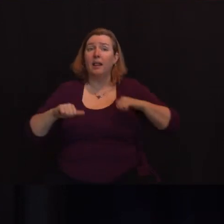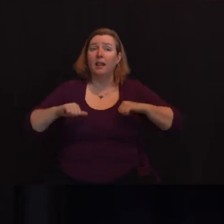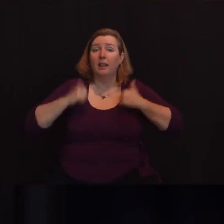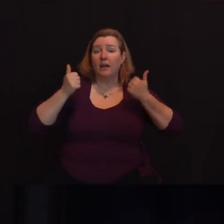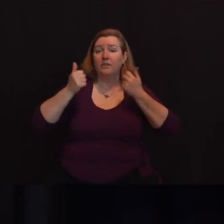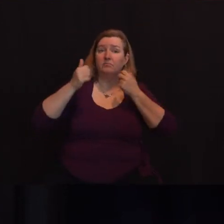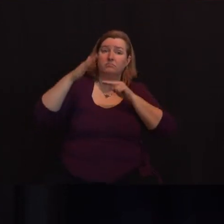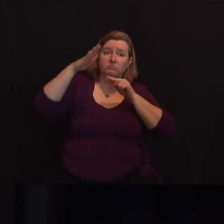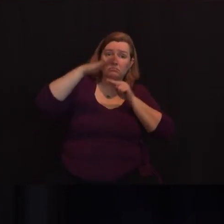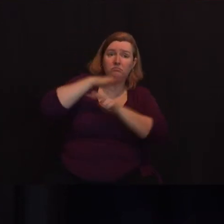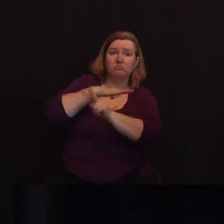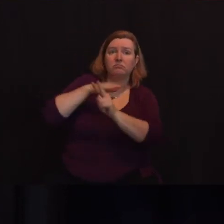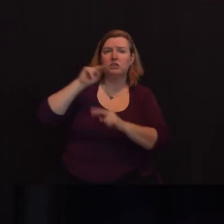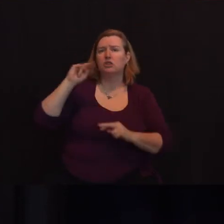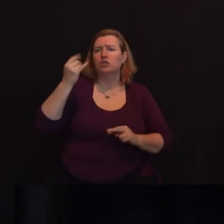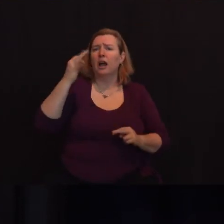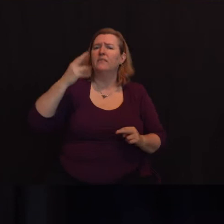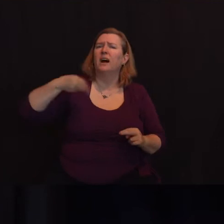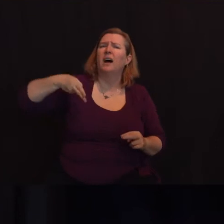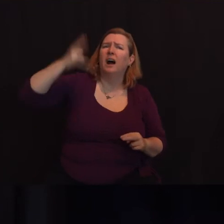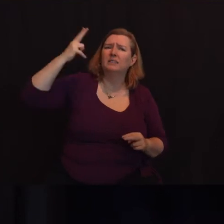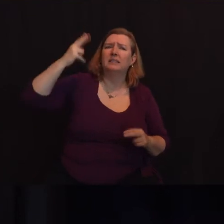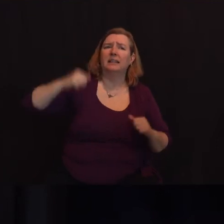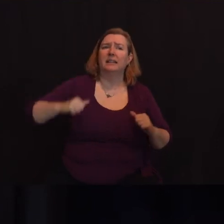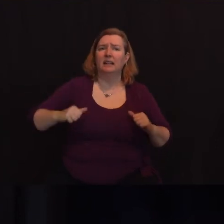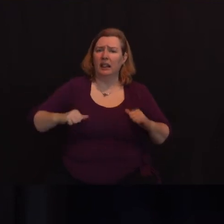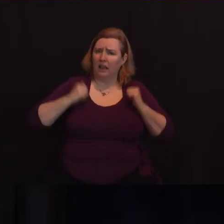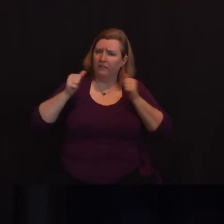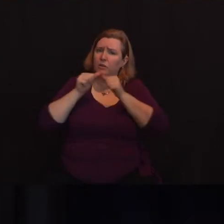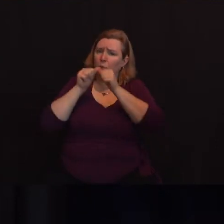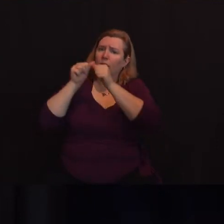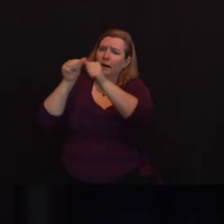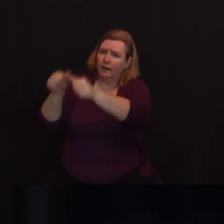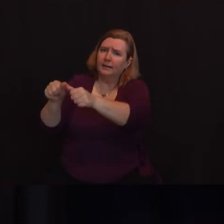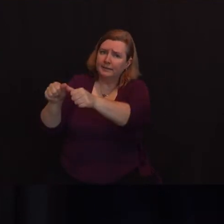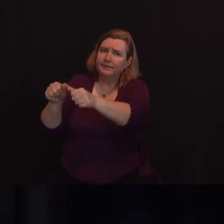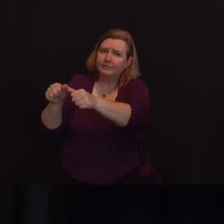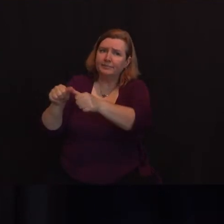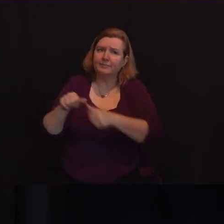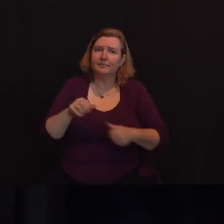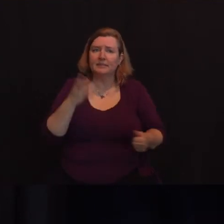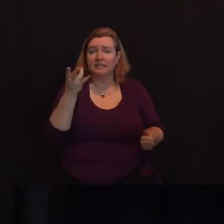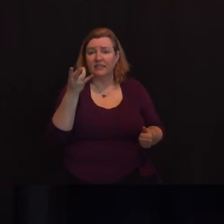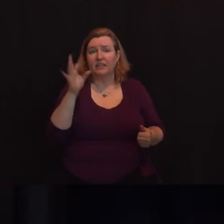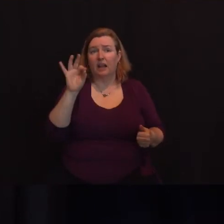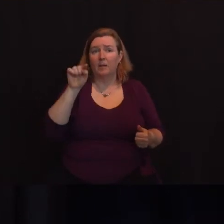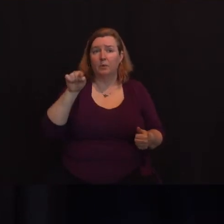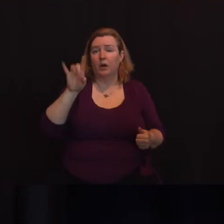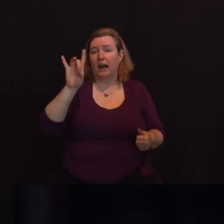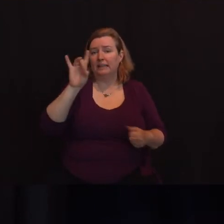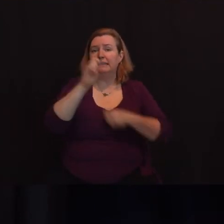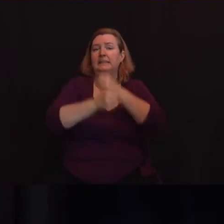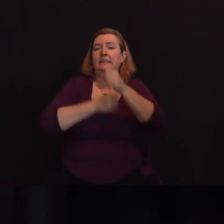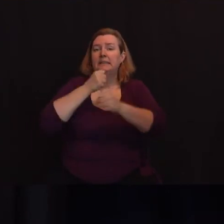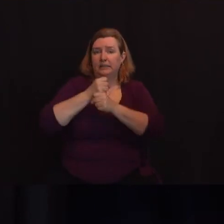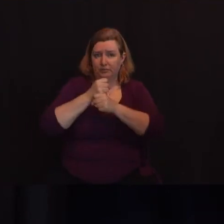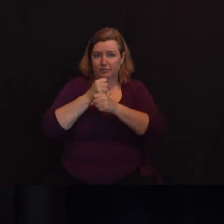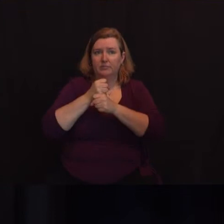of the highest life expectancies in the nation, 79.8 years as of